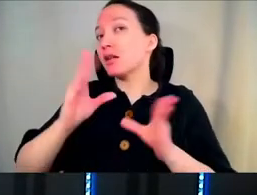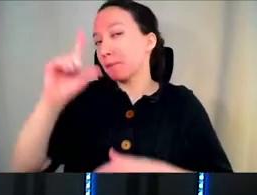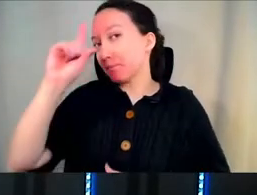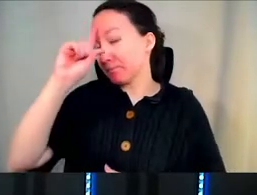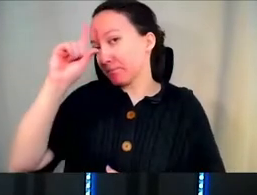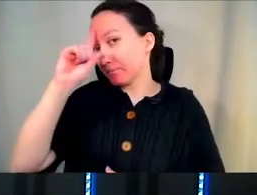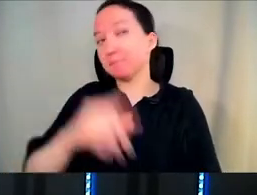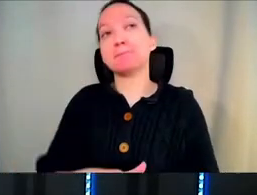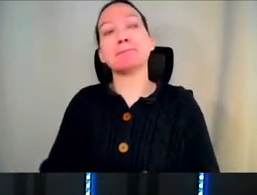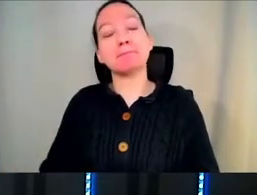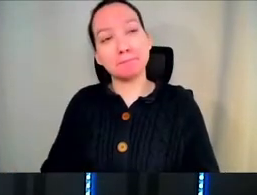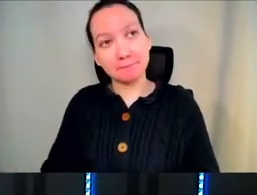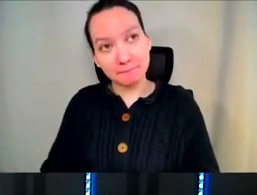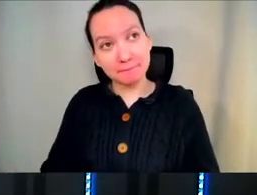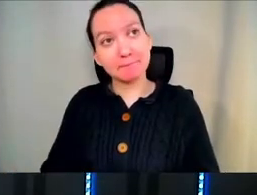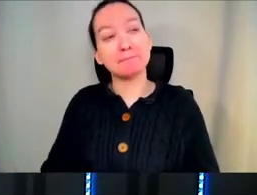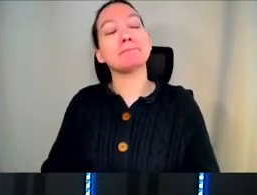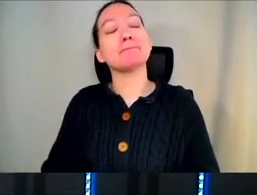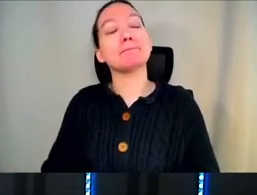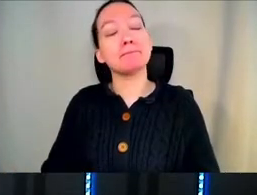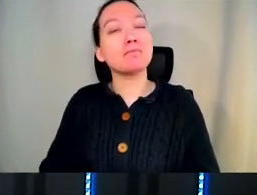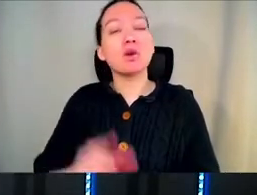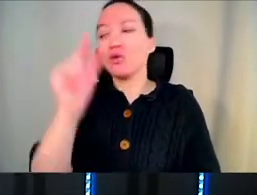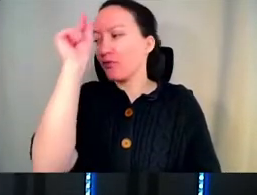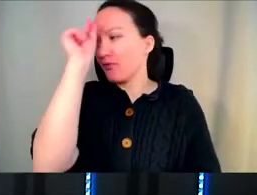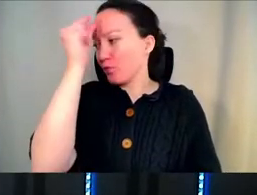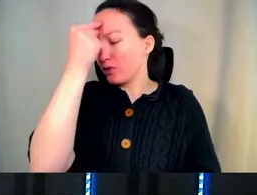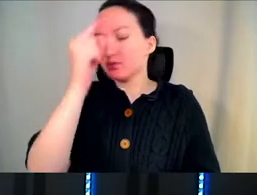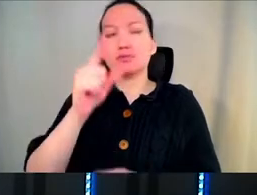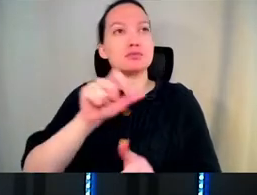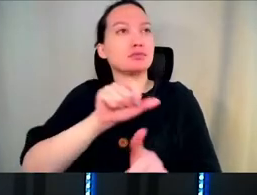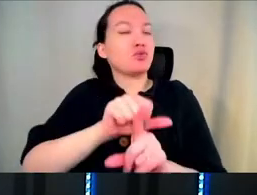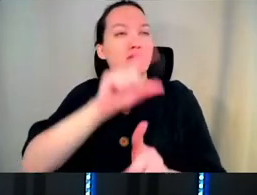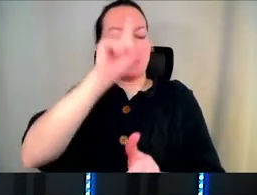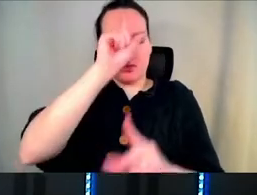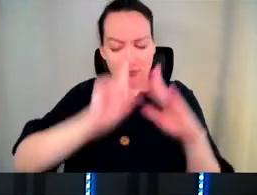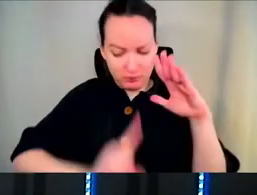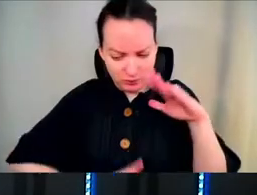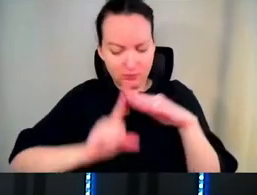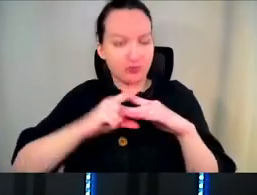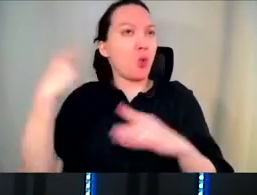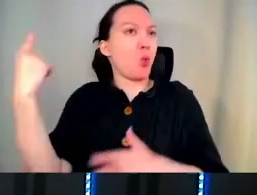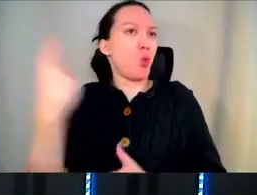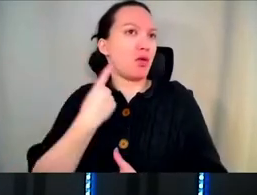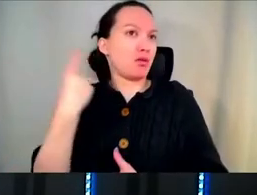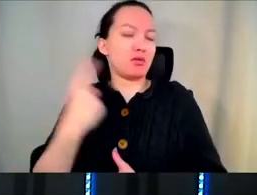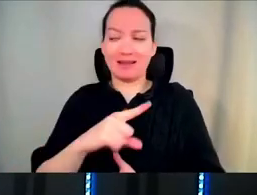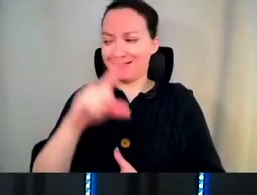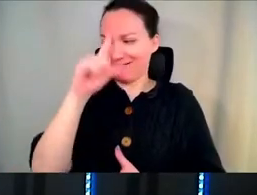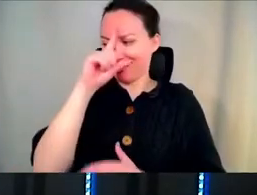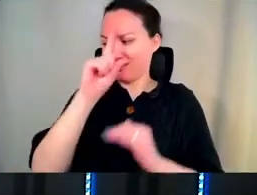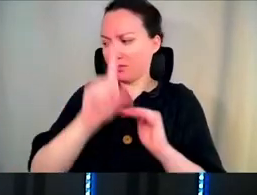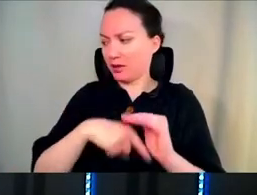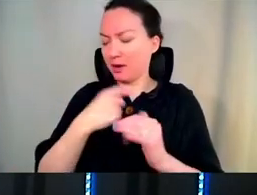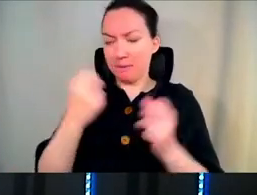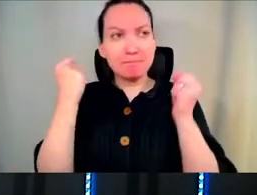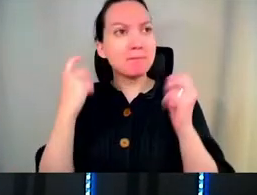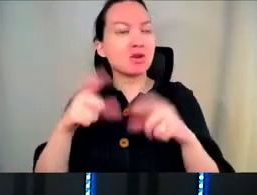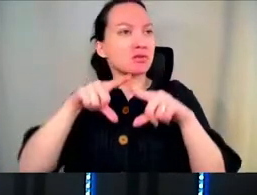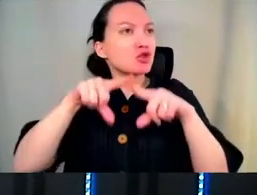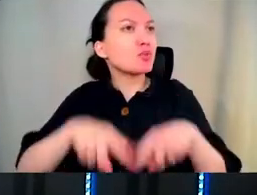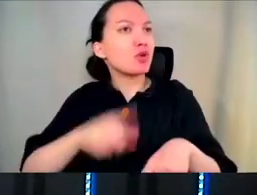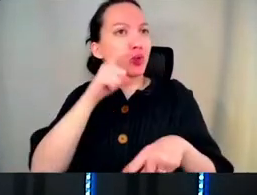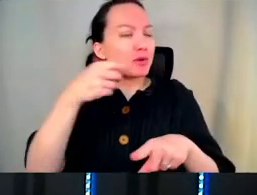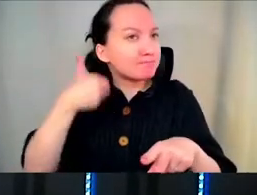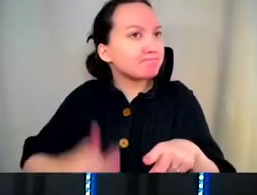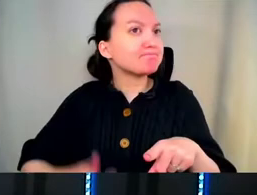mind. There's foolish thoughts that come into our mind all the time. What we think about so determines who